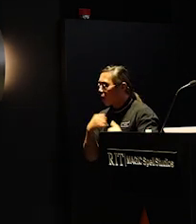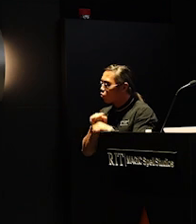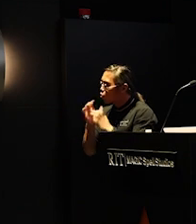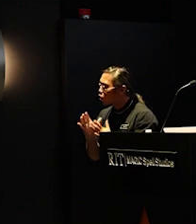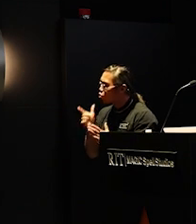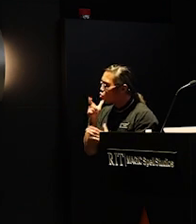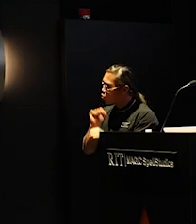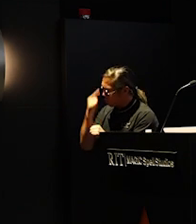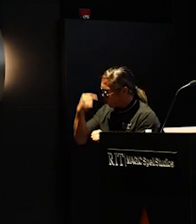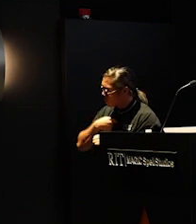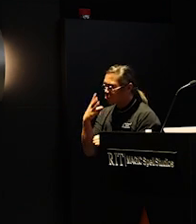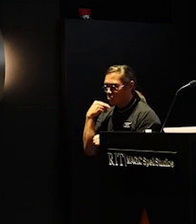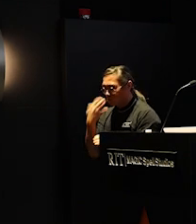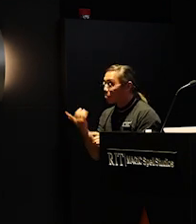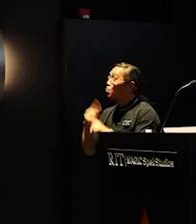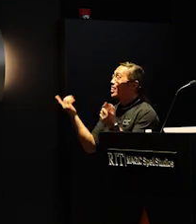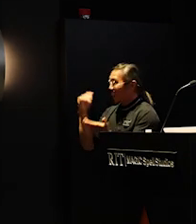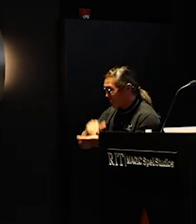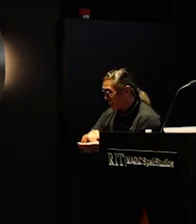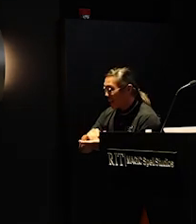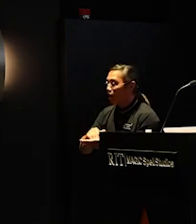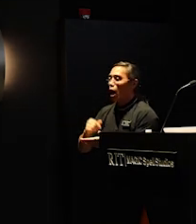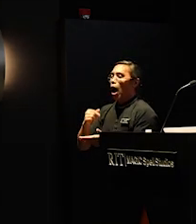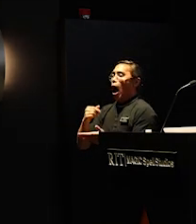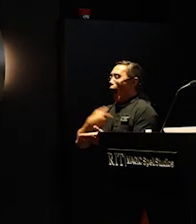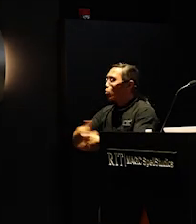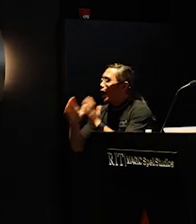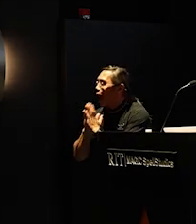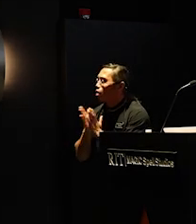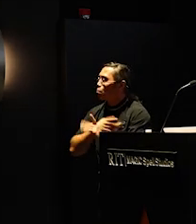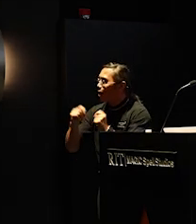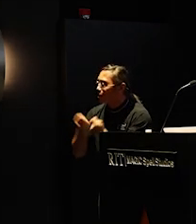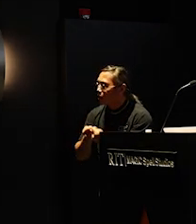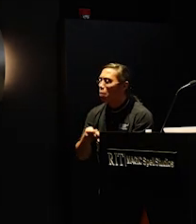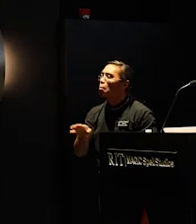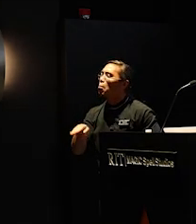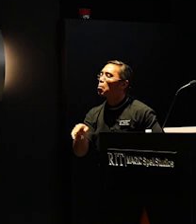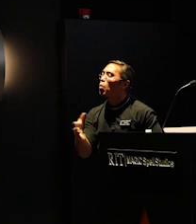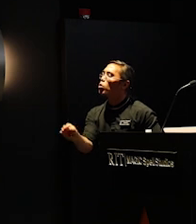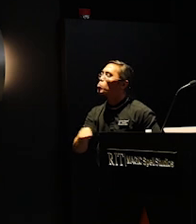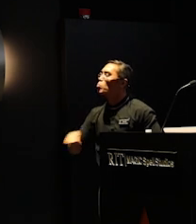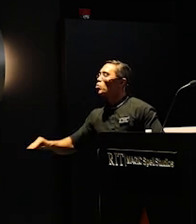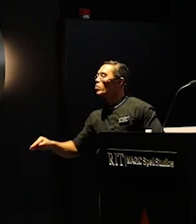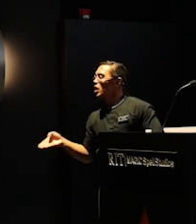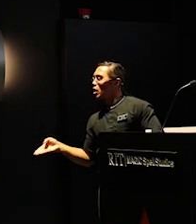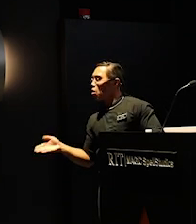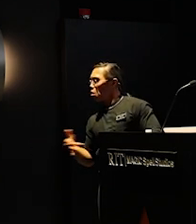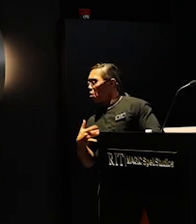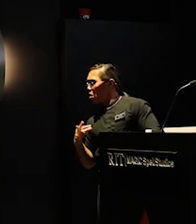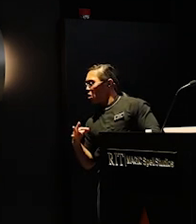Just those, you think about what is inefficient and what's kind of mean. Like sometimes I would watch like people tell, like, don't do that. Like, stop